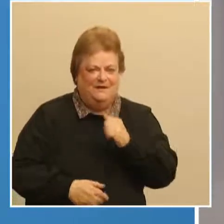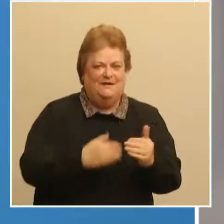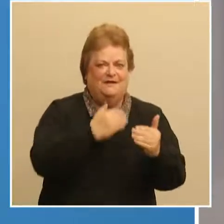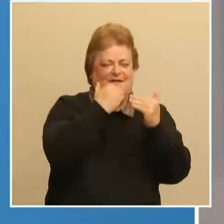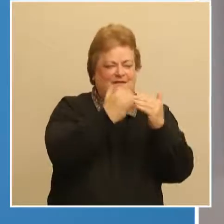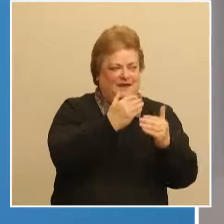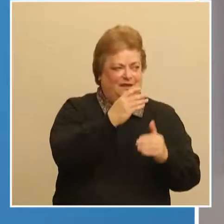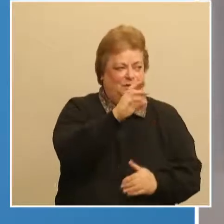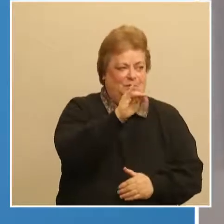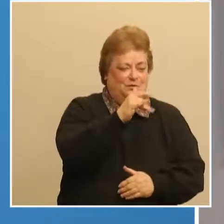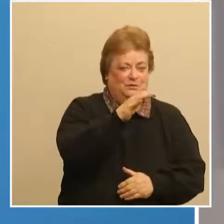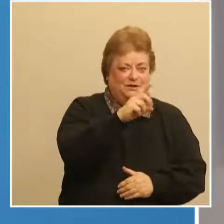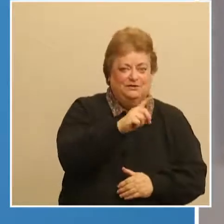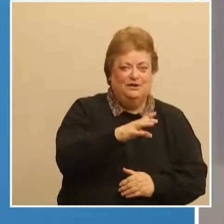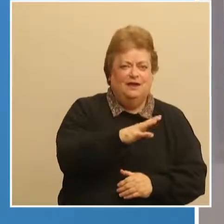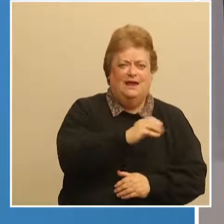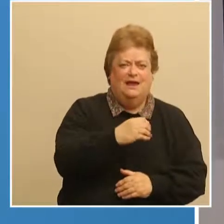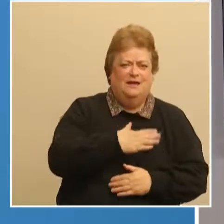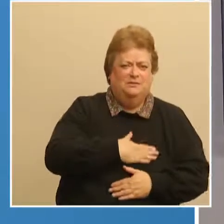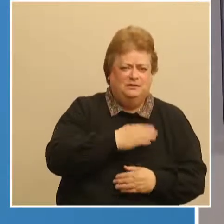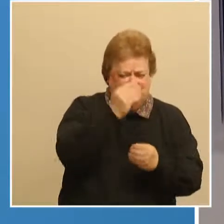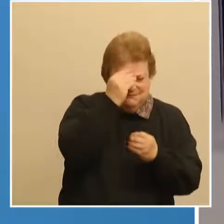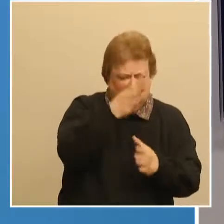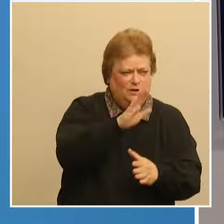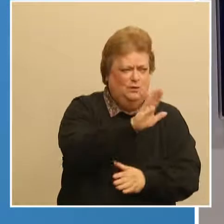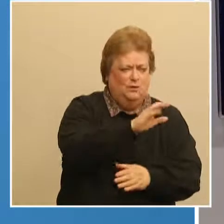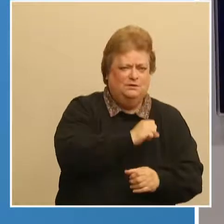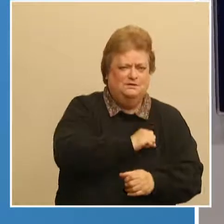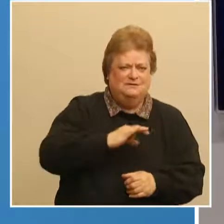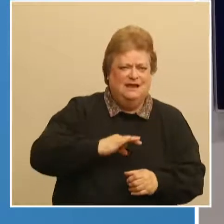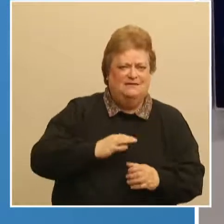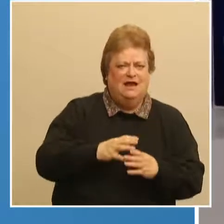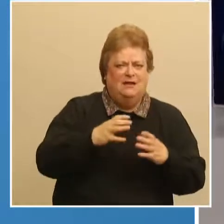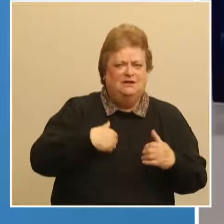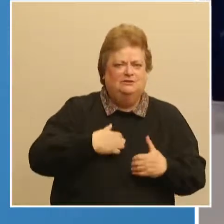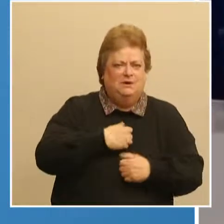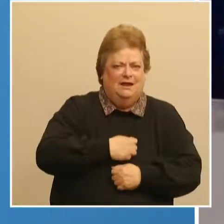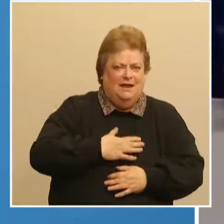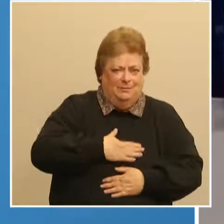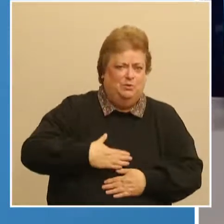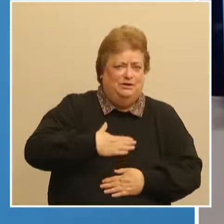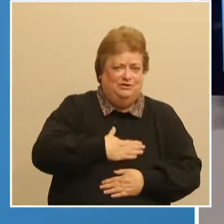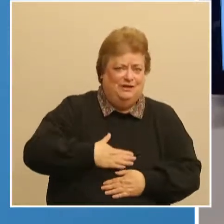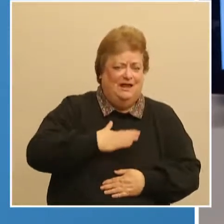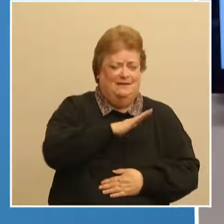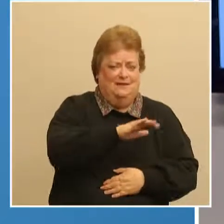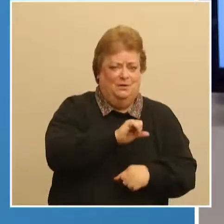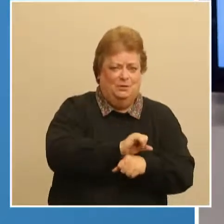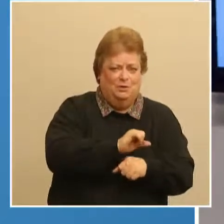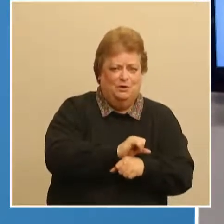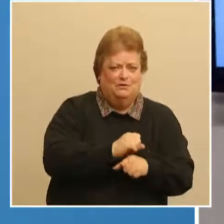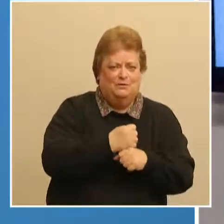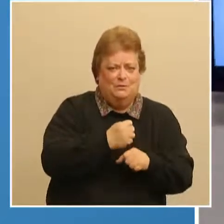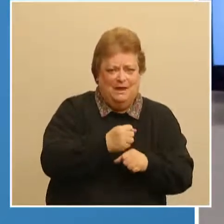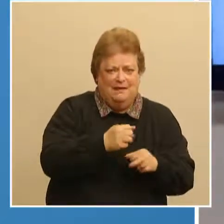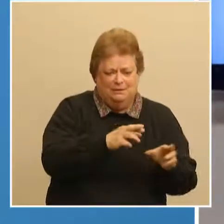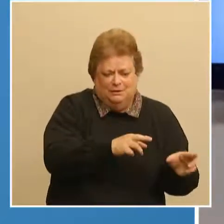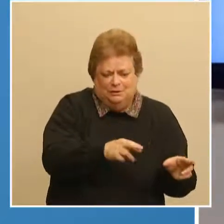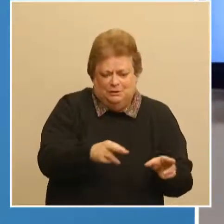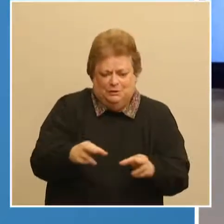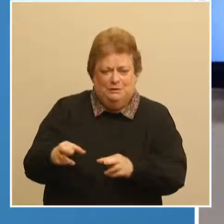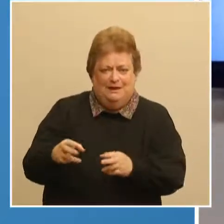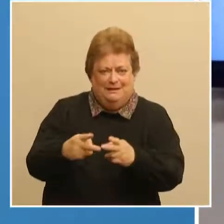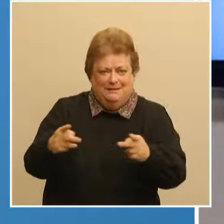Thank you, Richard. And please let your staff know how much we appreciate their work to make the complex ready for these